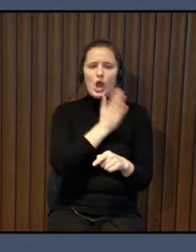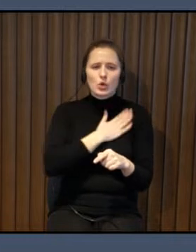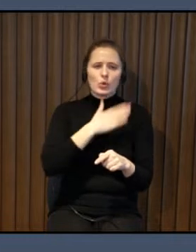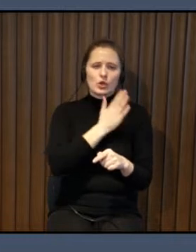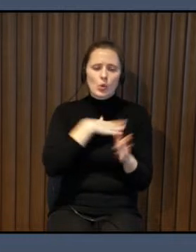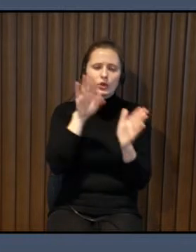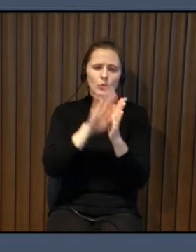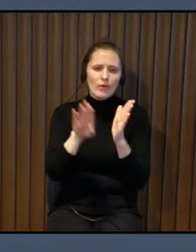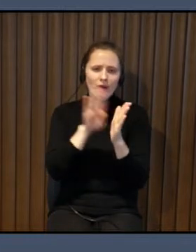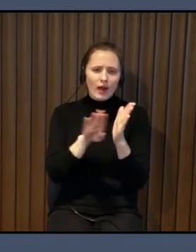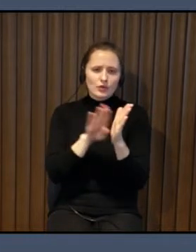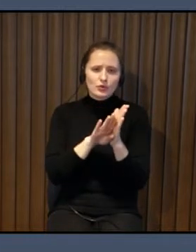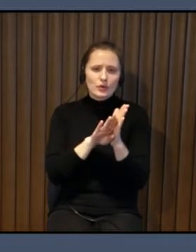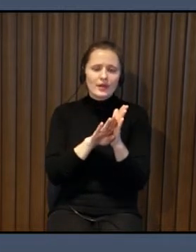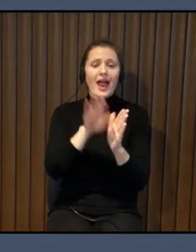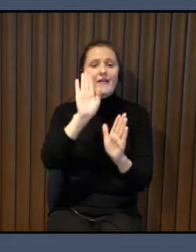has